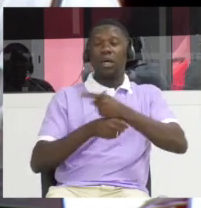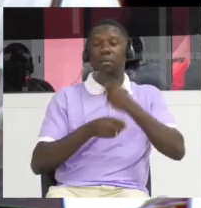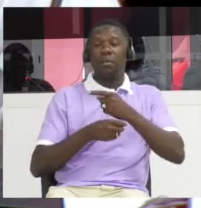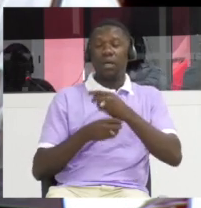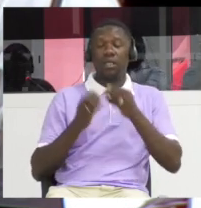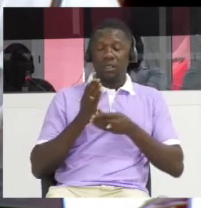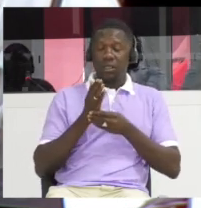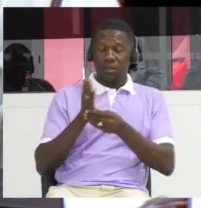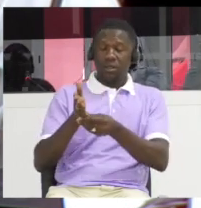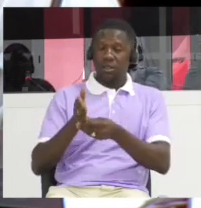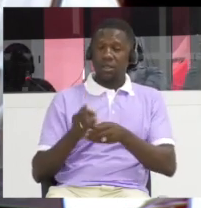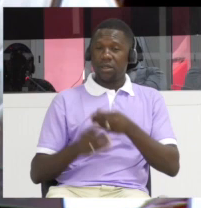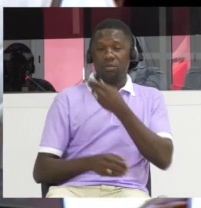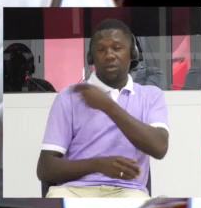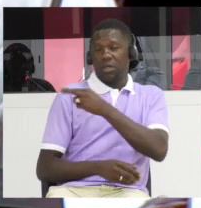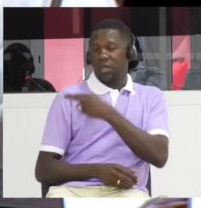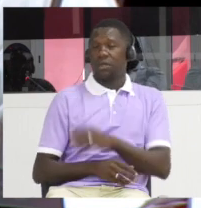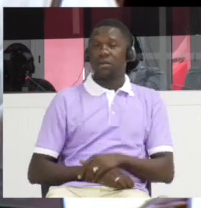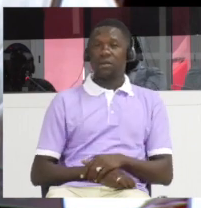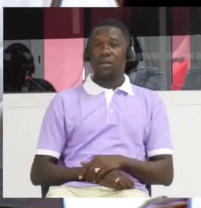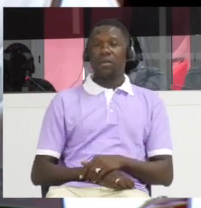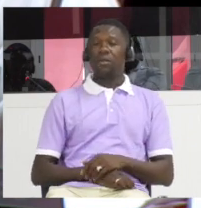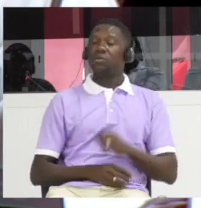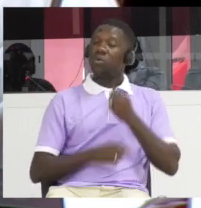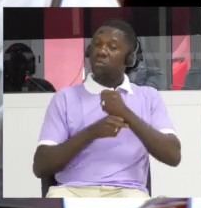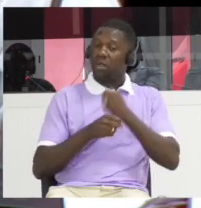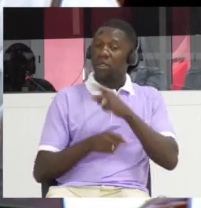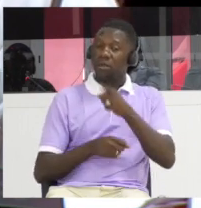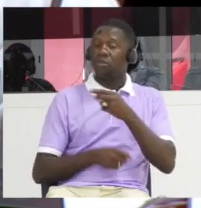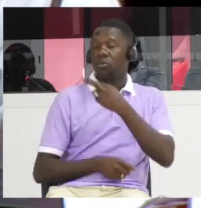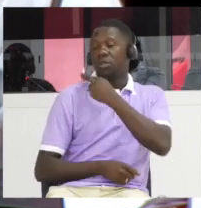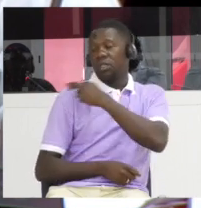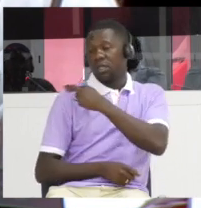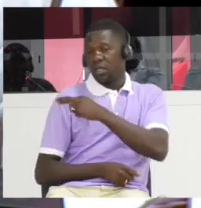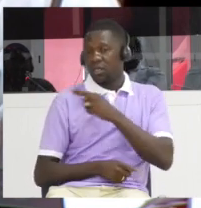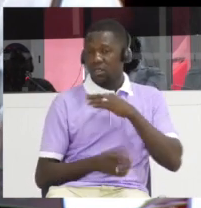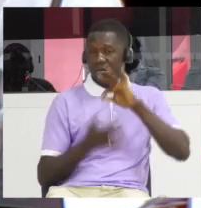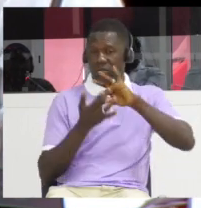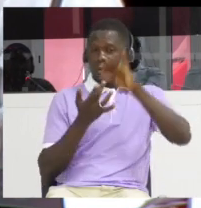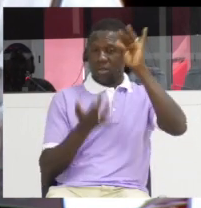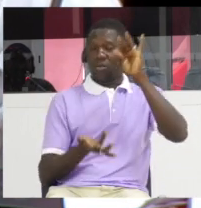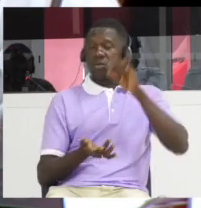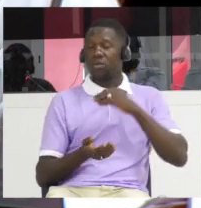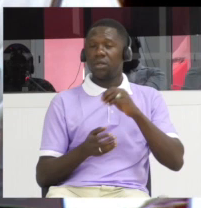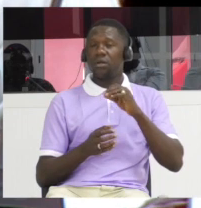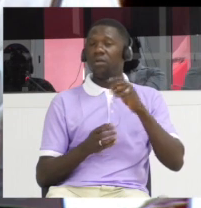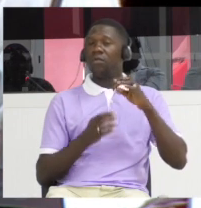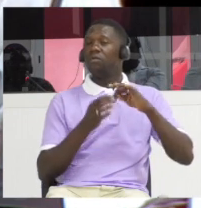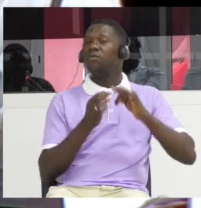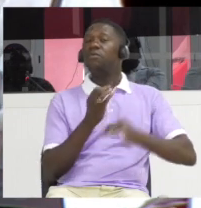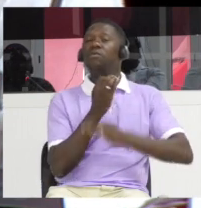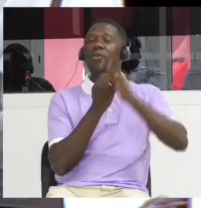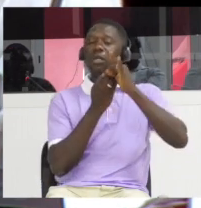officer at the time. Instead, Major Job was honorably retired and deployed to the Foreign Service as Chancellor at the